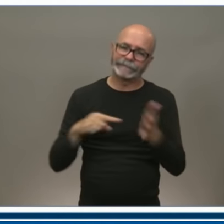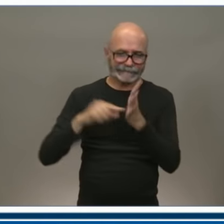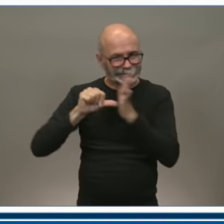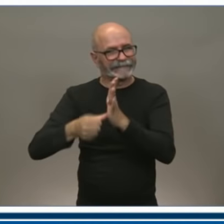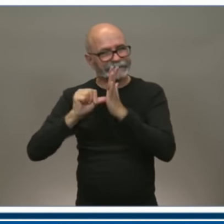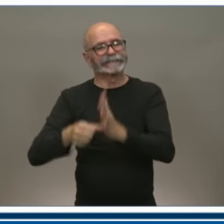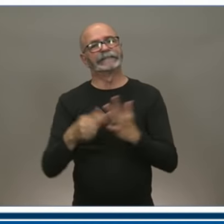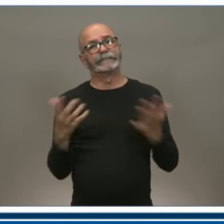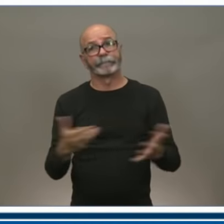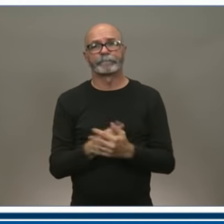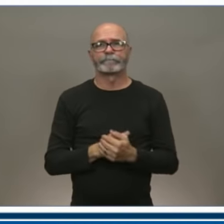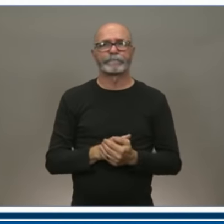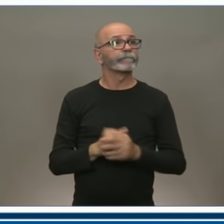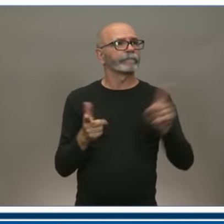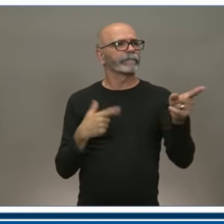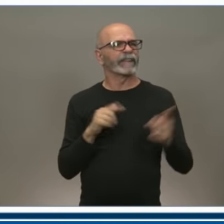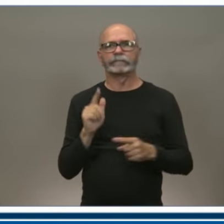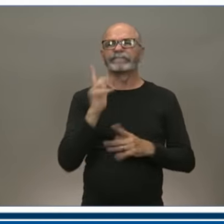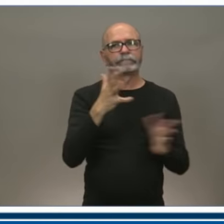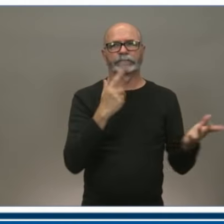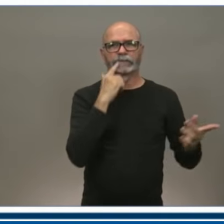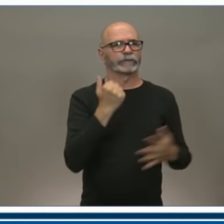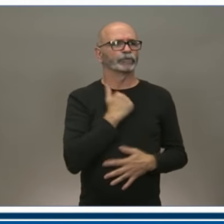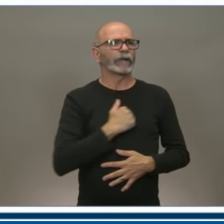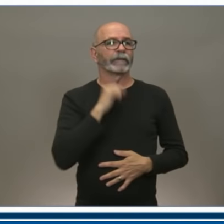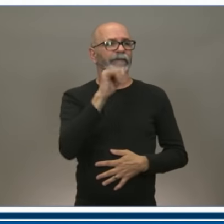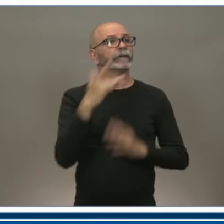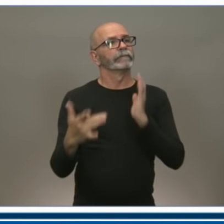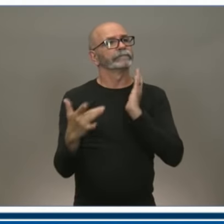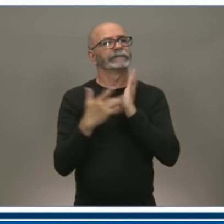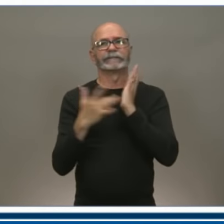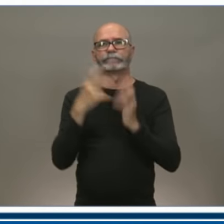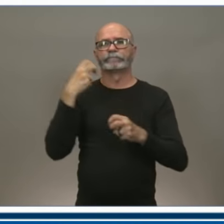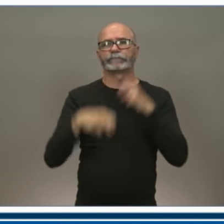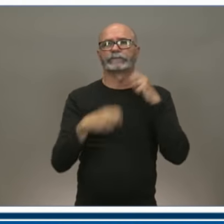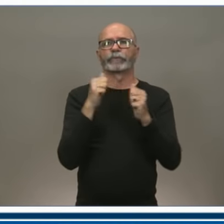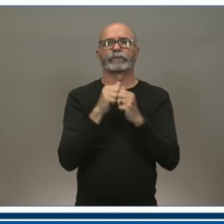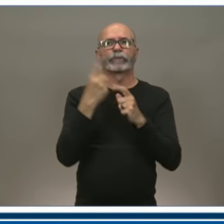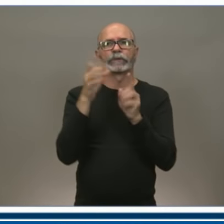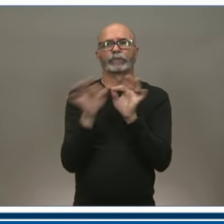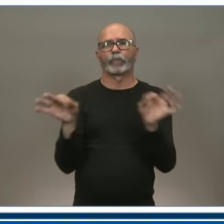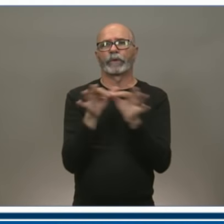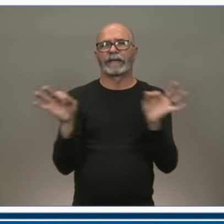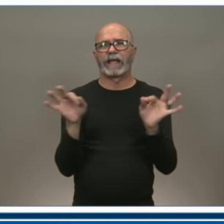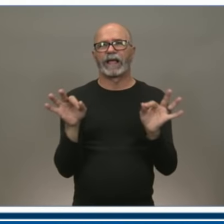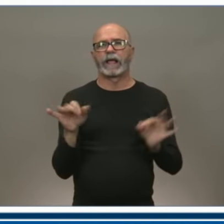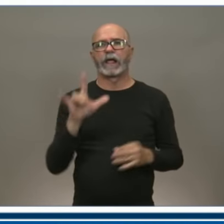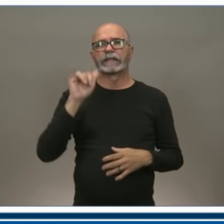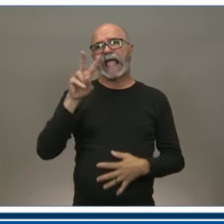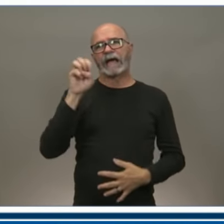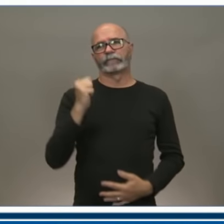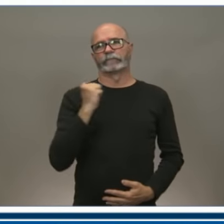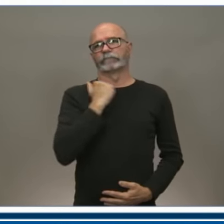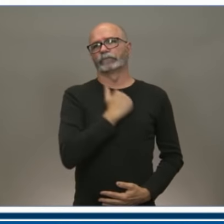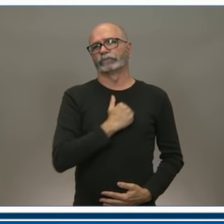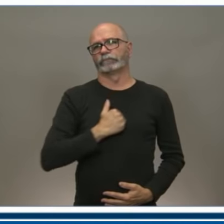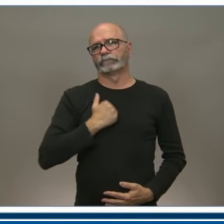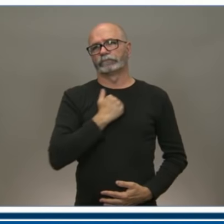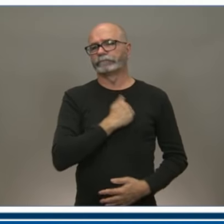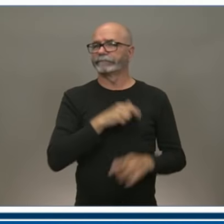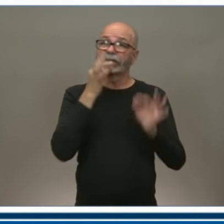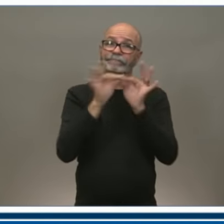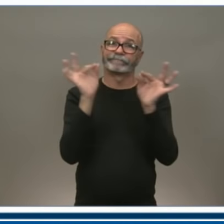apologize. I'm hearing that we're having a bit of a technical glitch with our captions on the live stream, and so I want to apologize. We are working on it, but